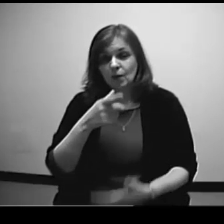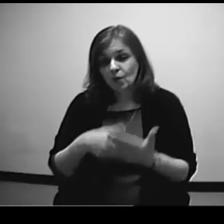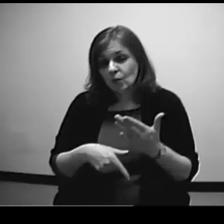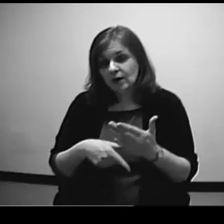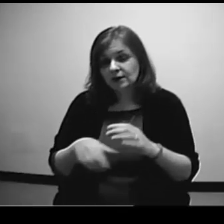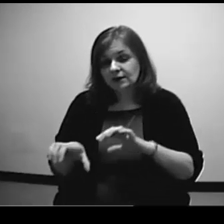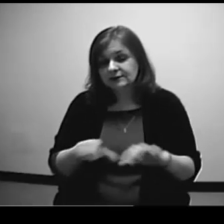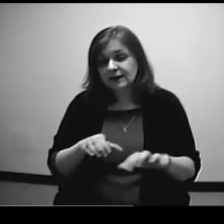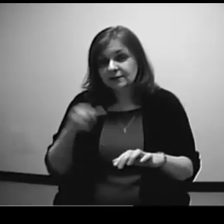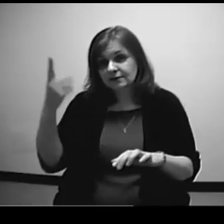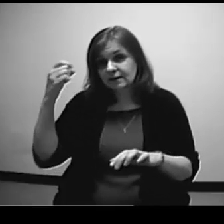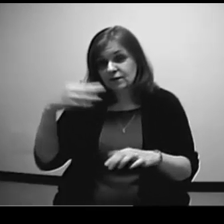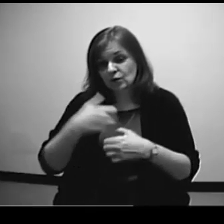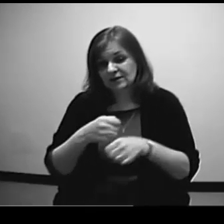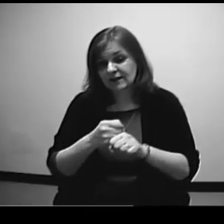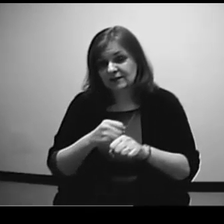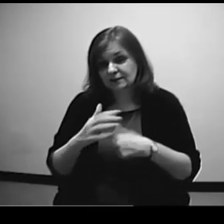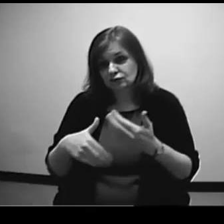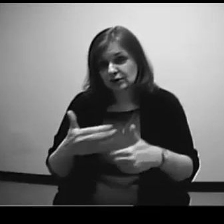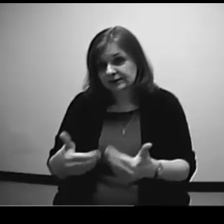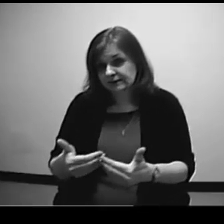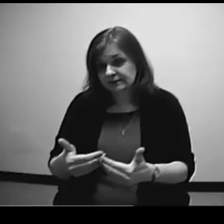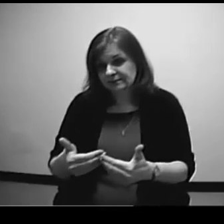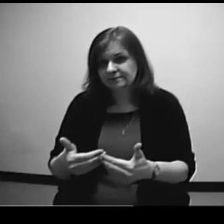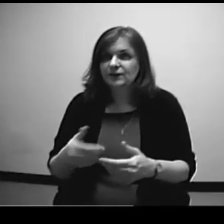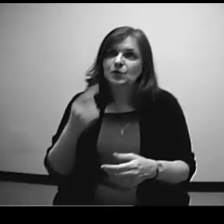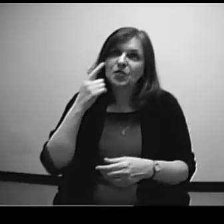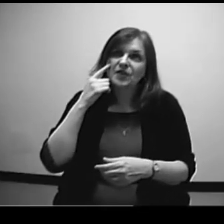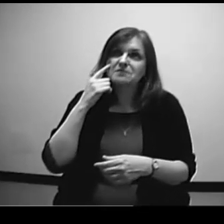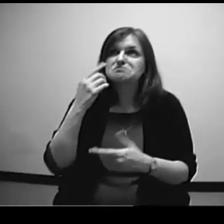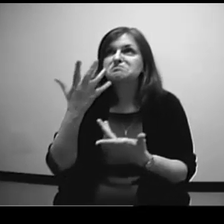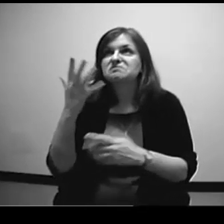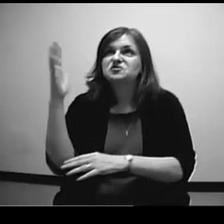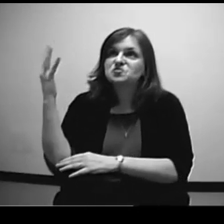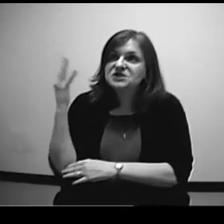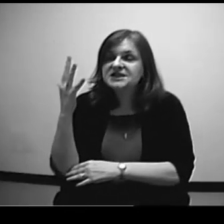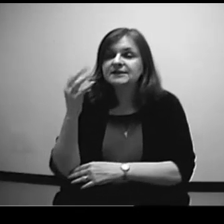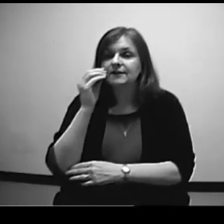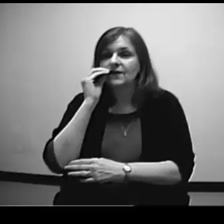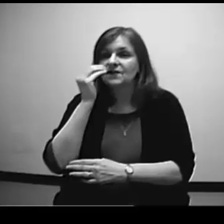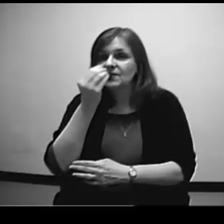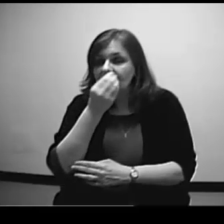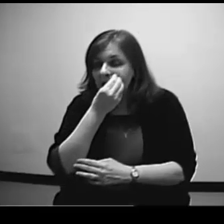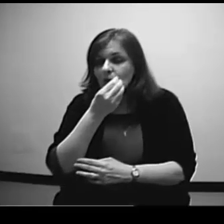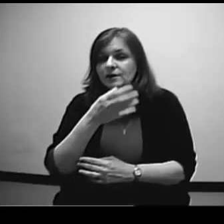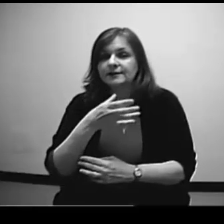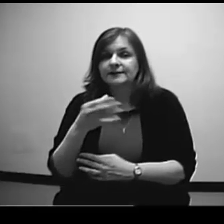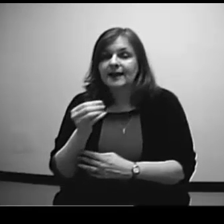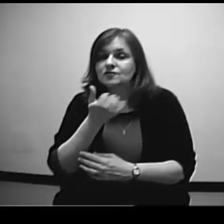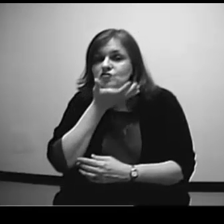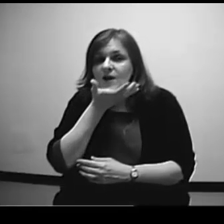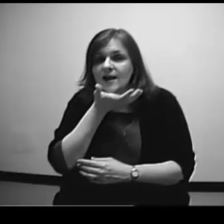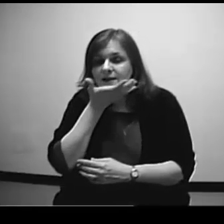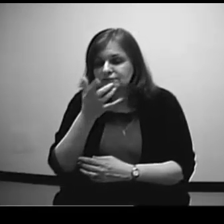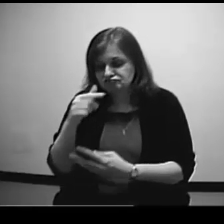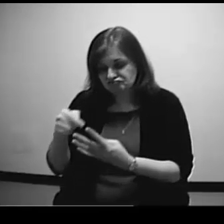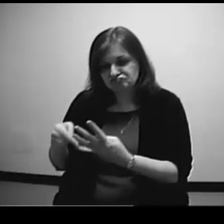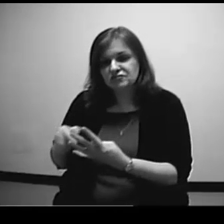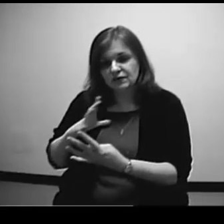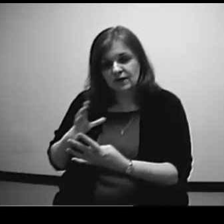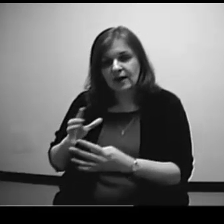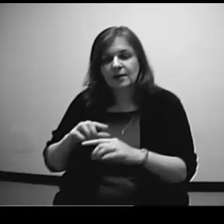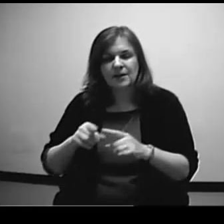So who is it that's actually photosynthesizing? Well, sure, you can think about pine trees and maple trees and flowers